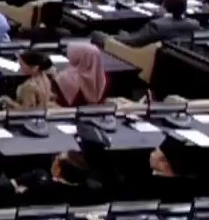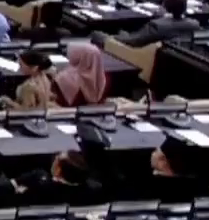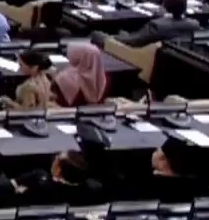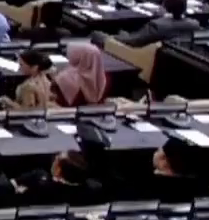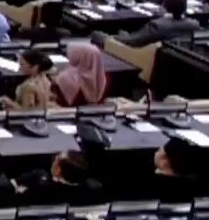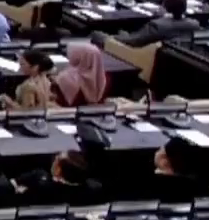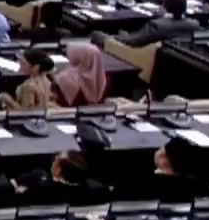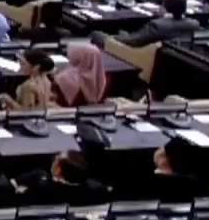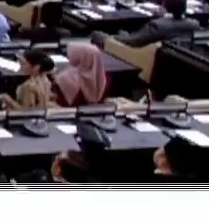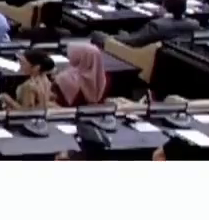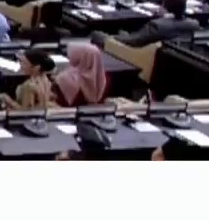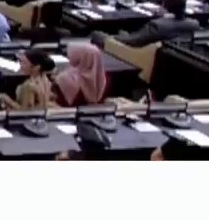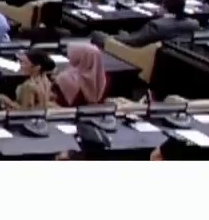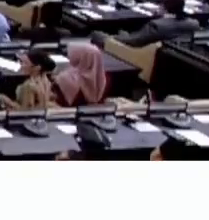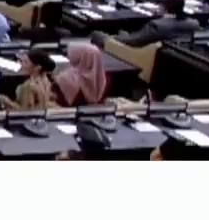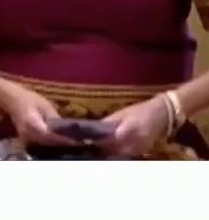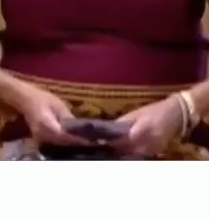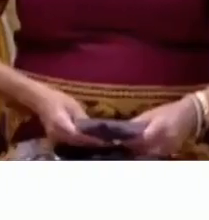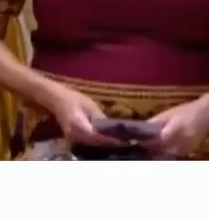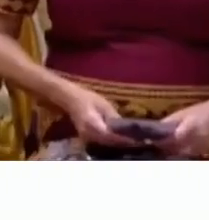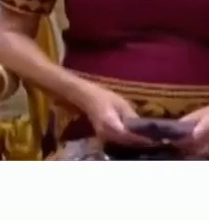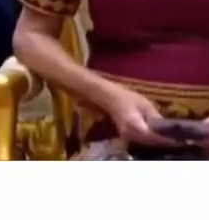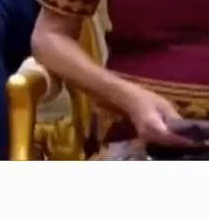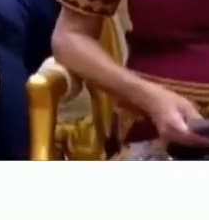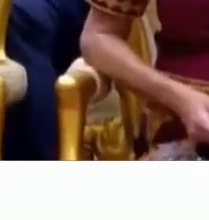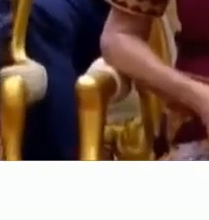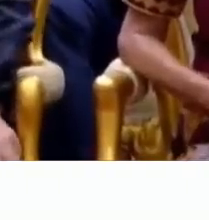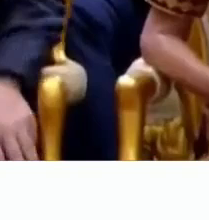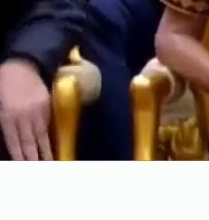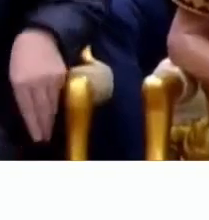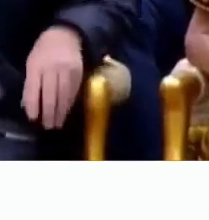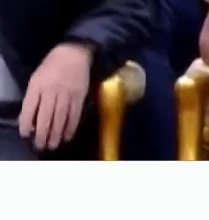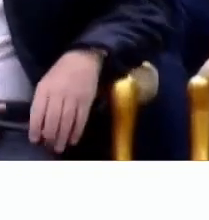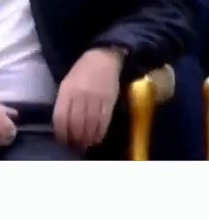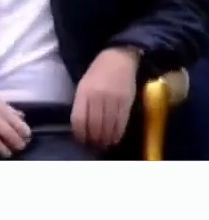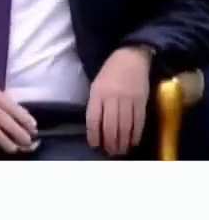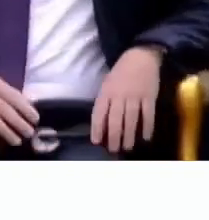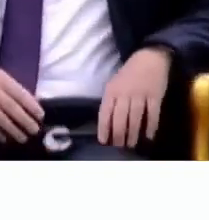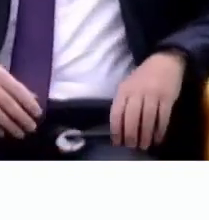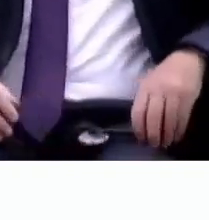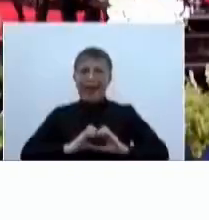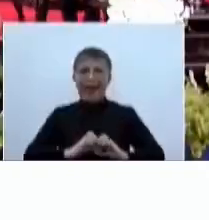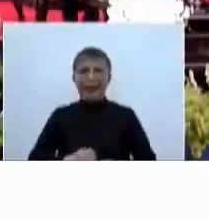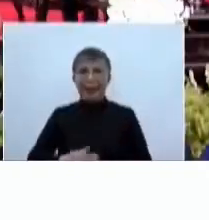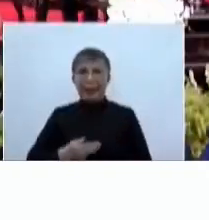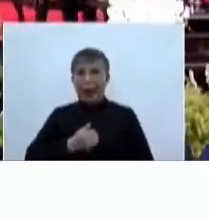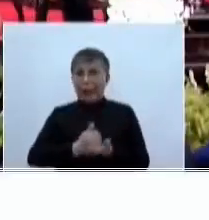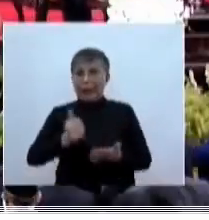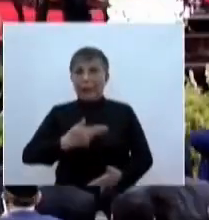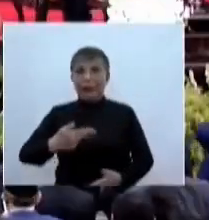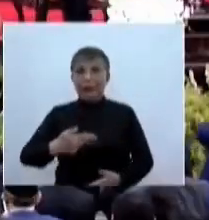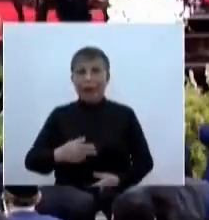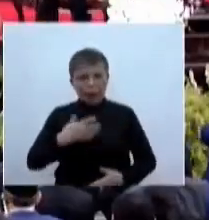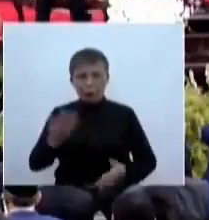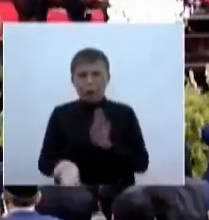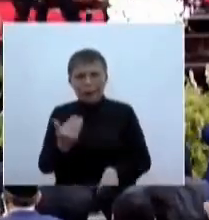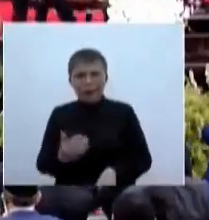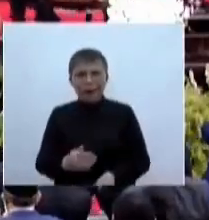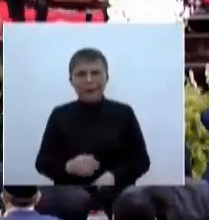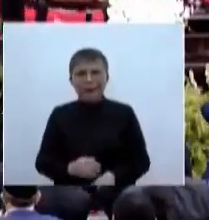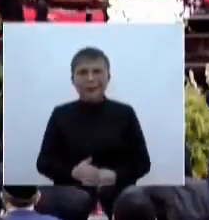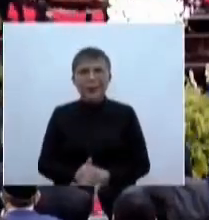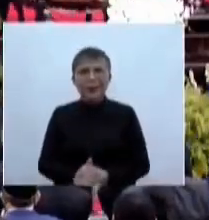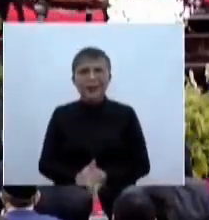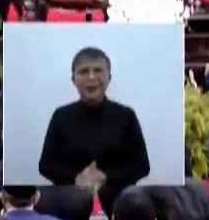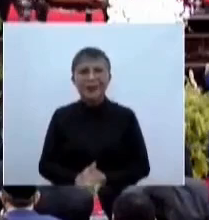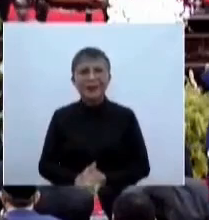Malaysia's continued commitment to strengthening regional relations and cooperation under Prabowo's new leadership. The two leaders also had an informal meeting